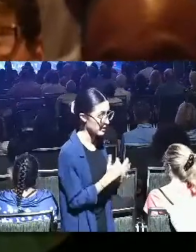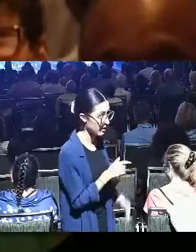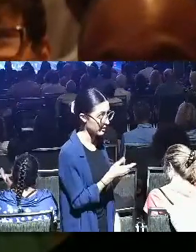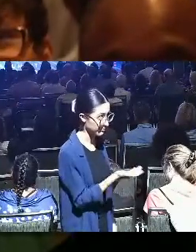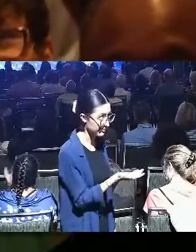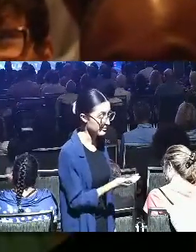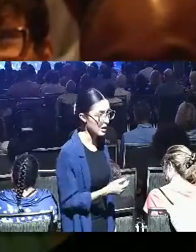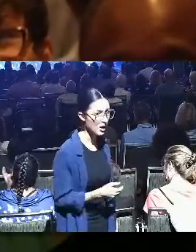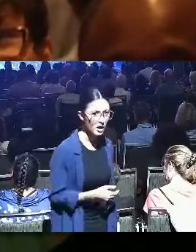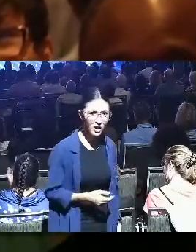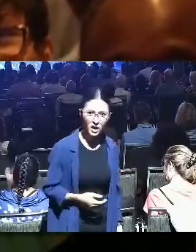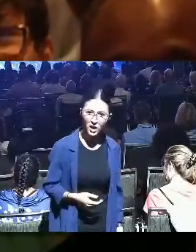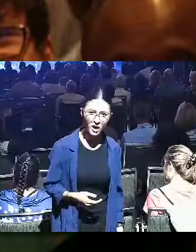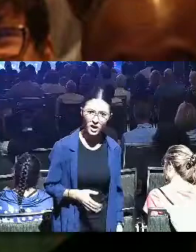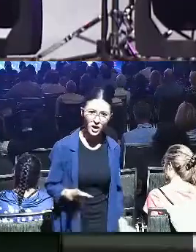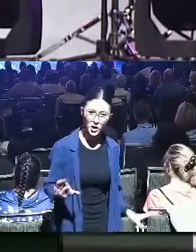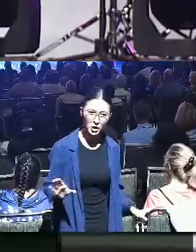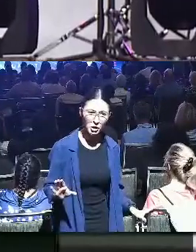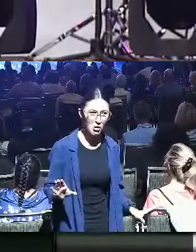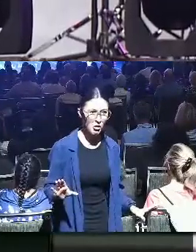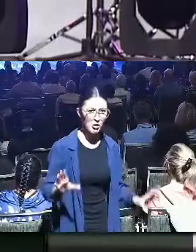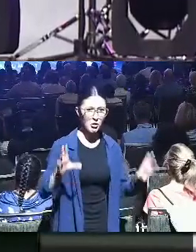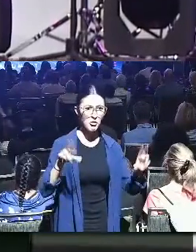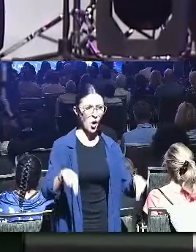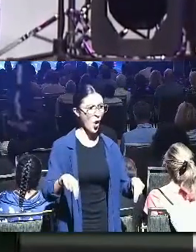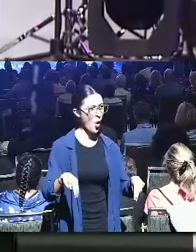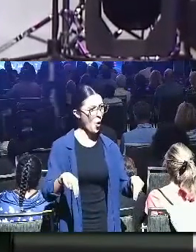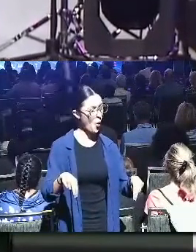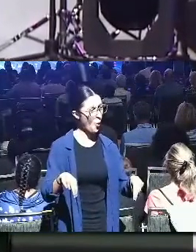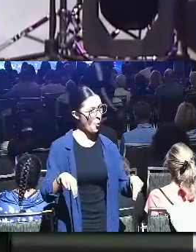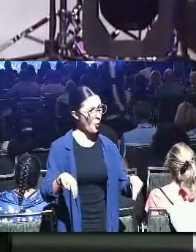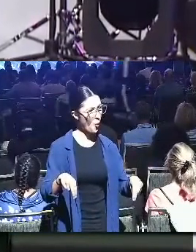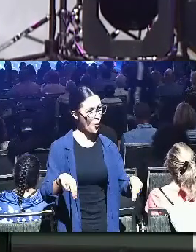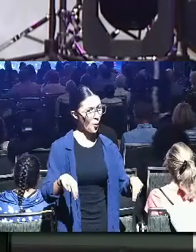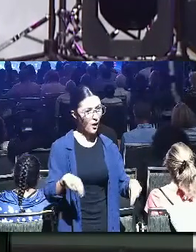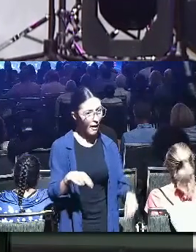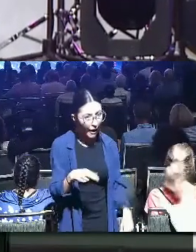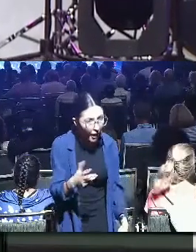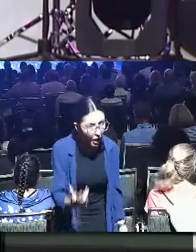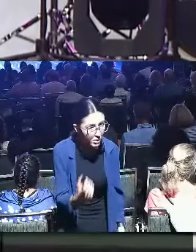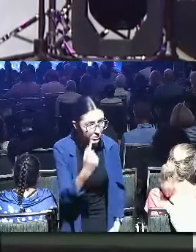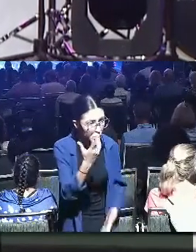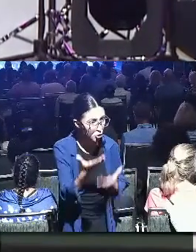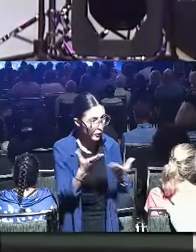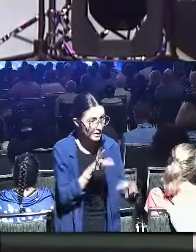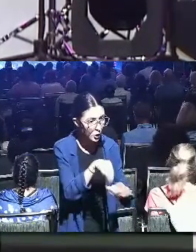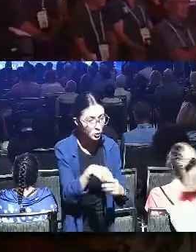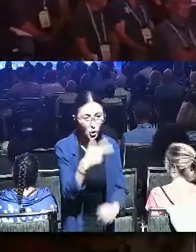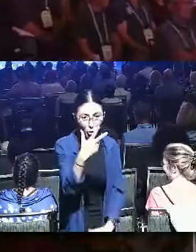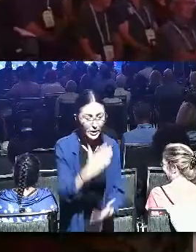I'm like, no, midweek is 3 songs, welcome, prayer,